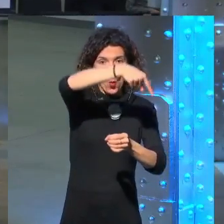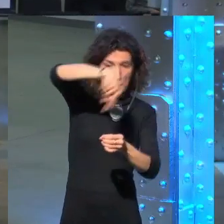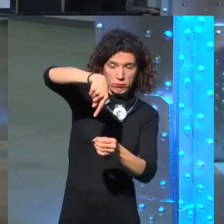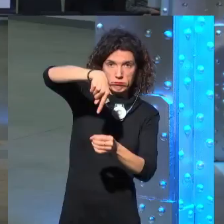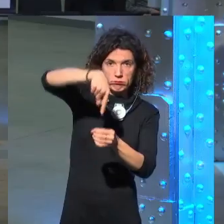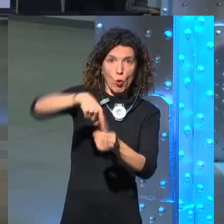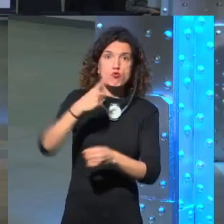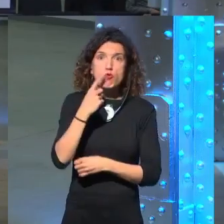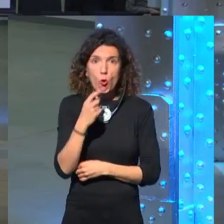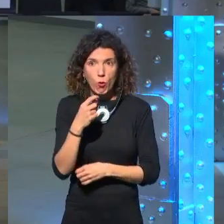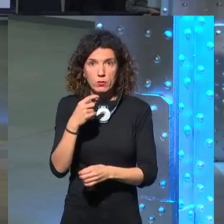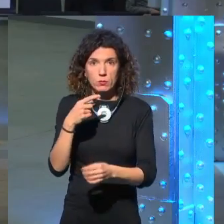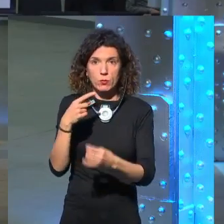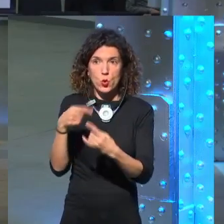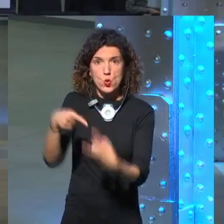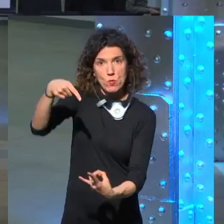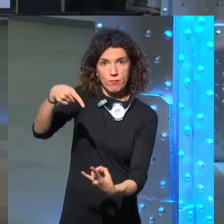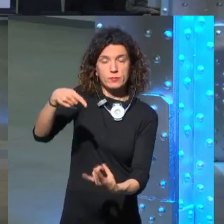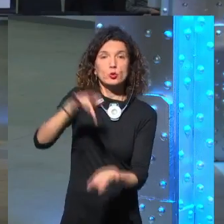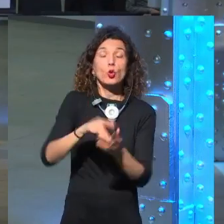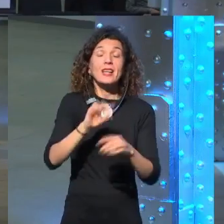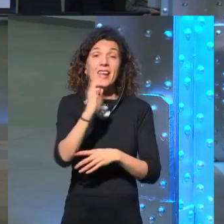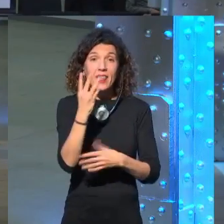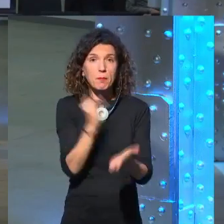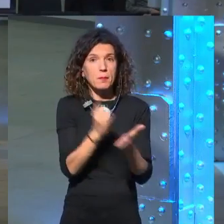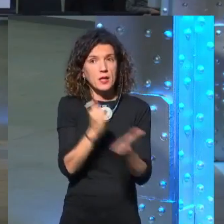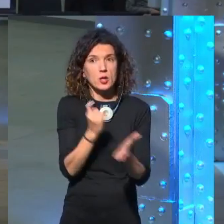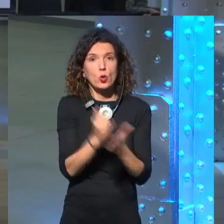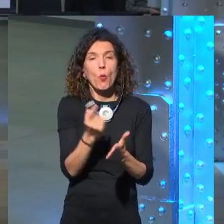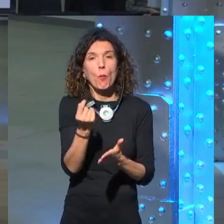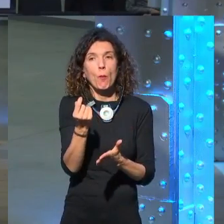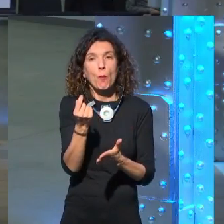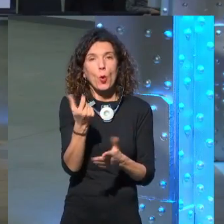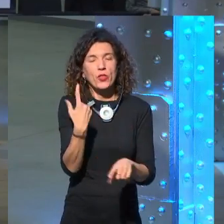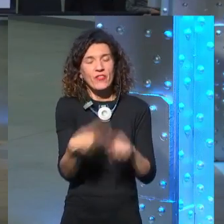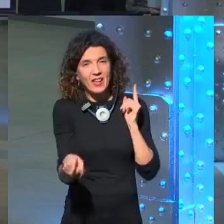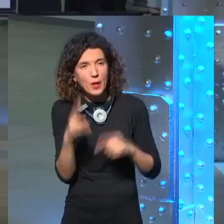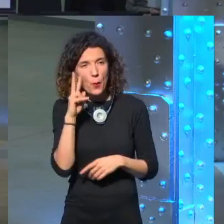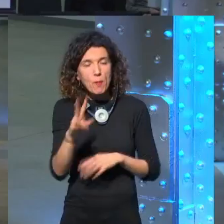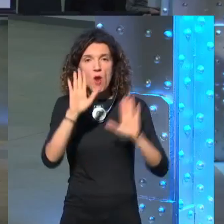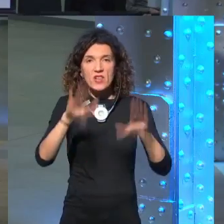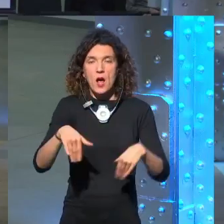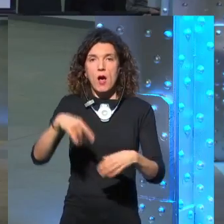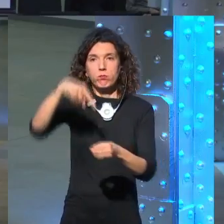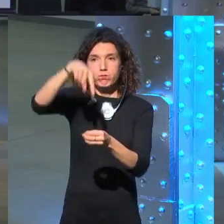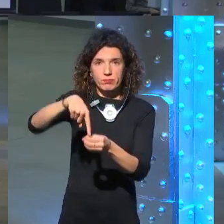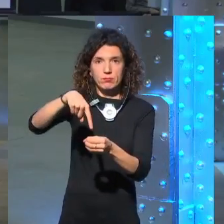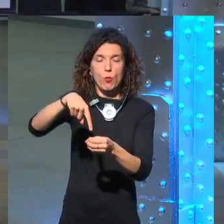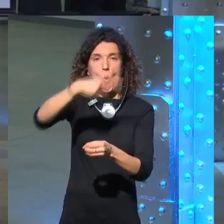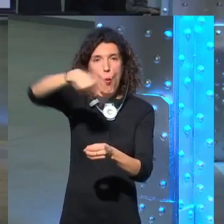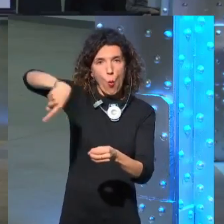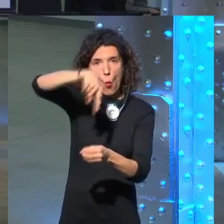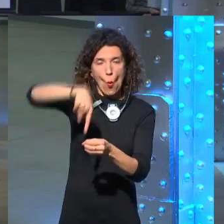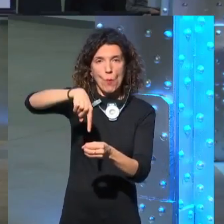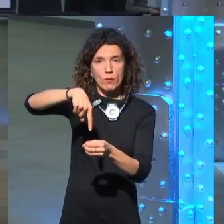magnet. Then the 3rd experiment, I changed it just a little bit again, and now it ends up at the yellow magnet. So incredibly